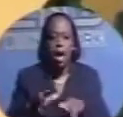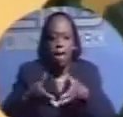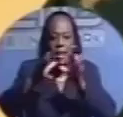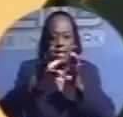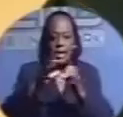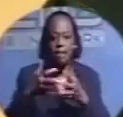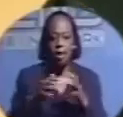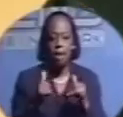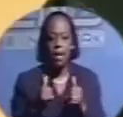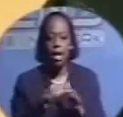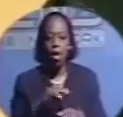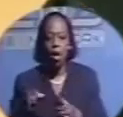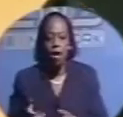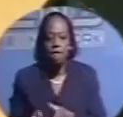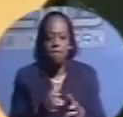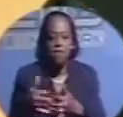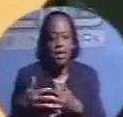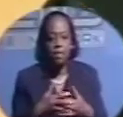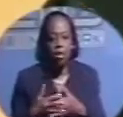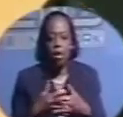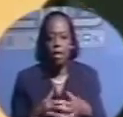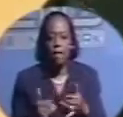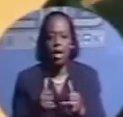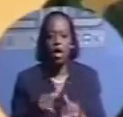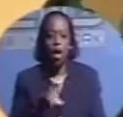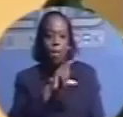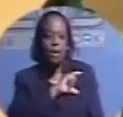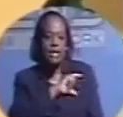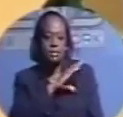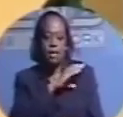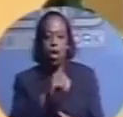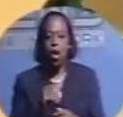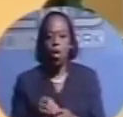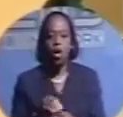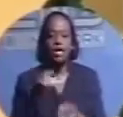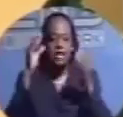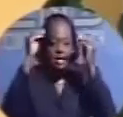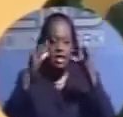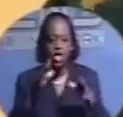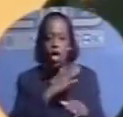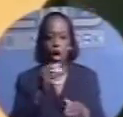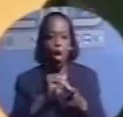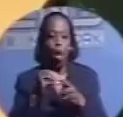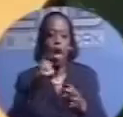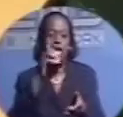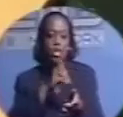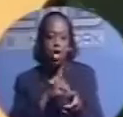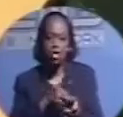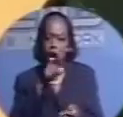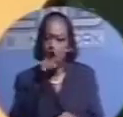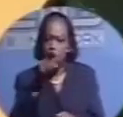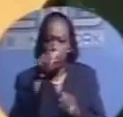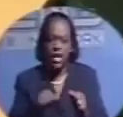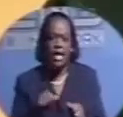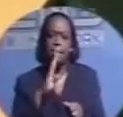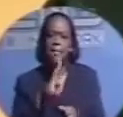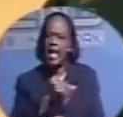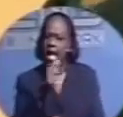a football player, or a policeman, or a chef, or a teacher, or a doctor? You can be any